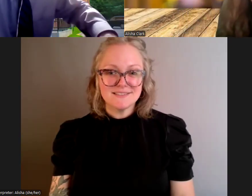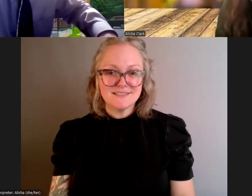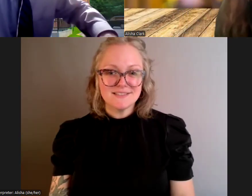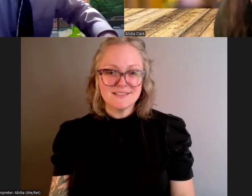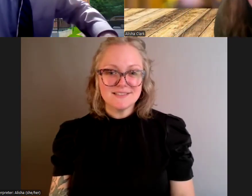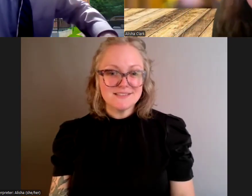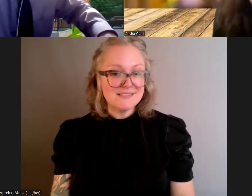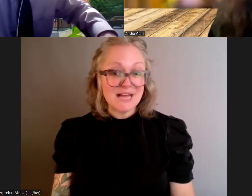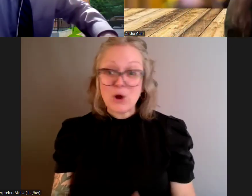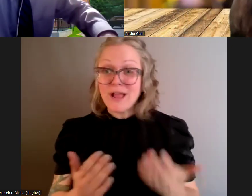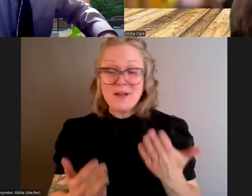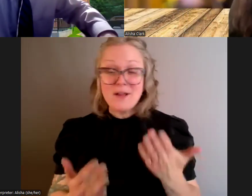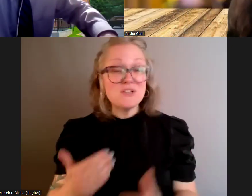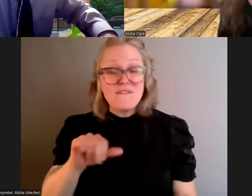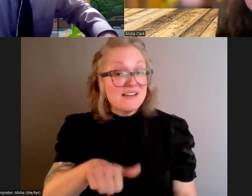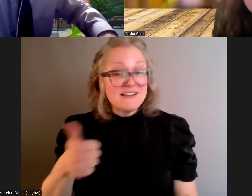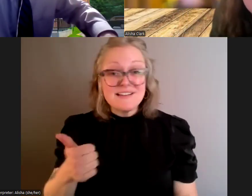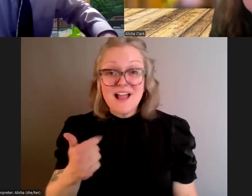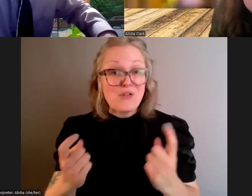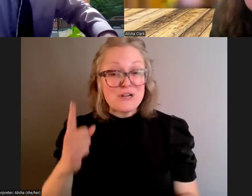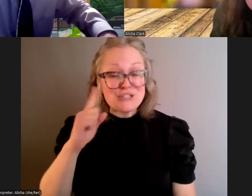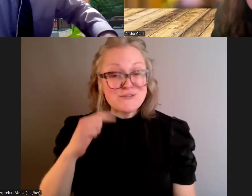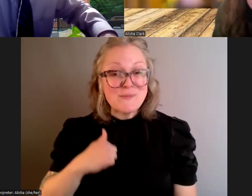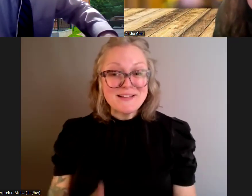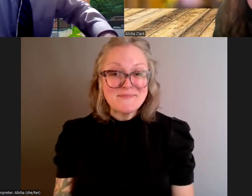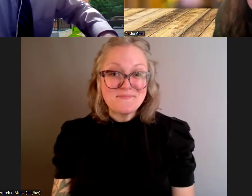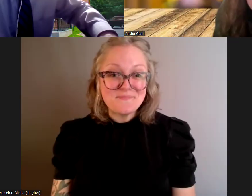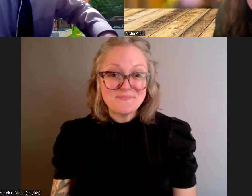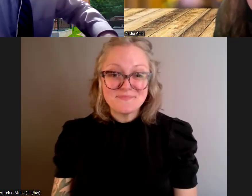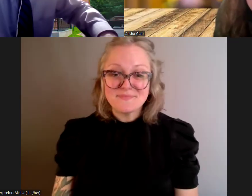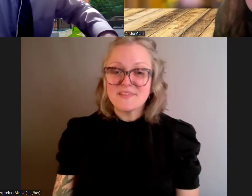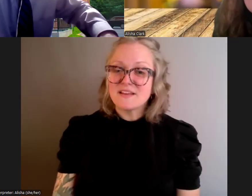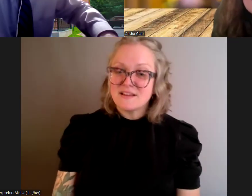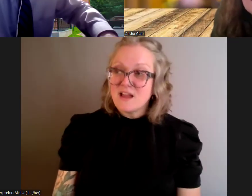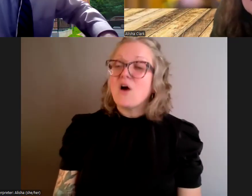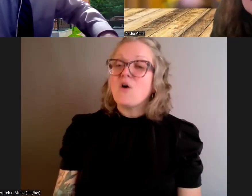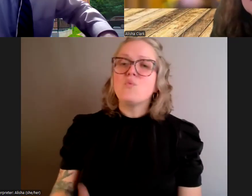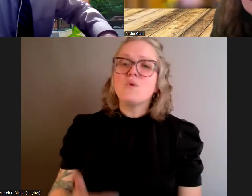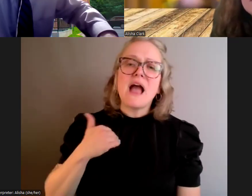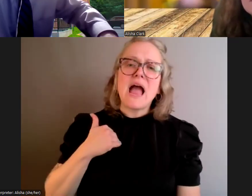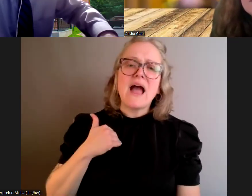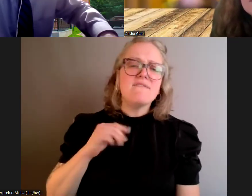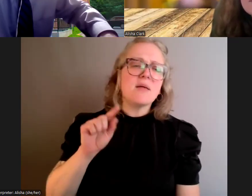All right. Do you have any other questions for me? We have, let's see,